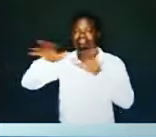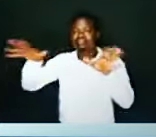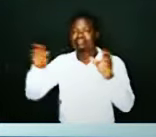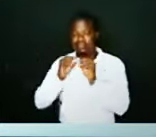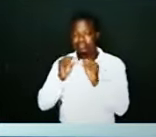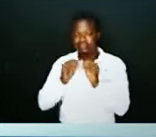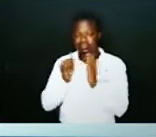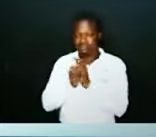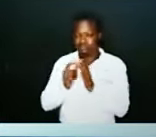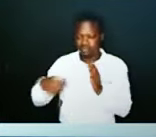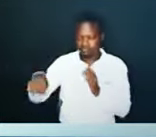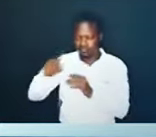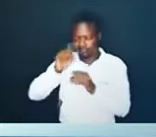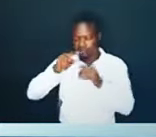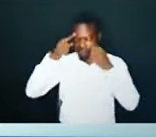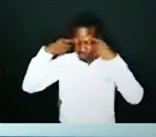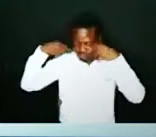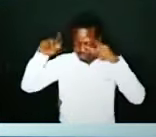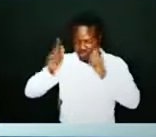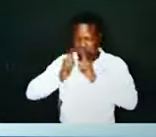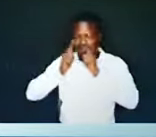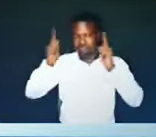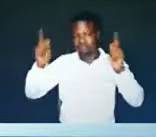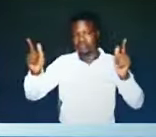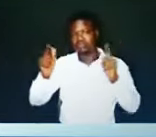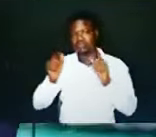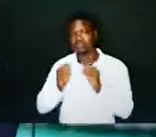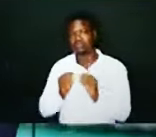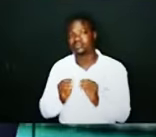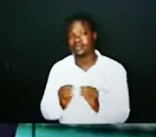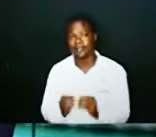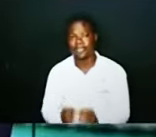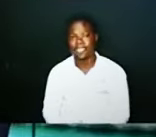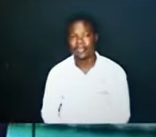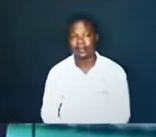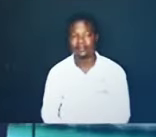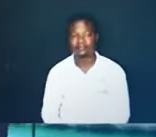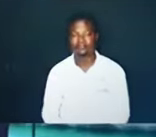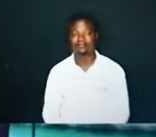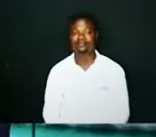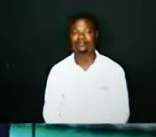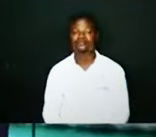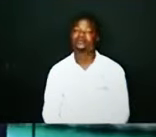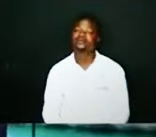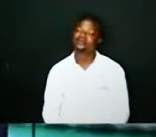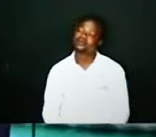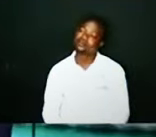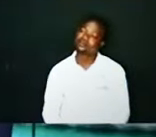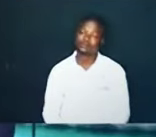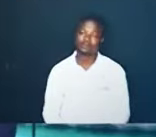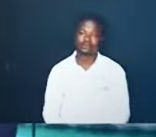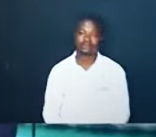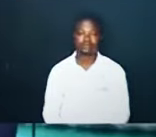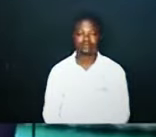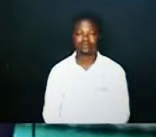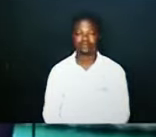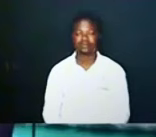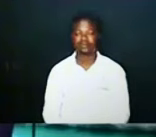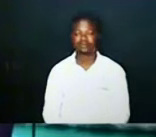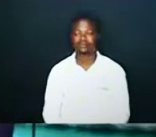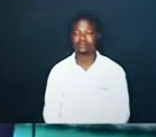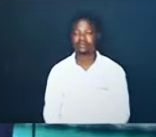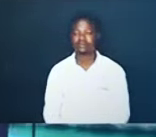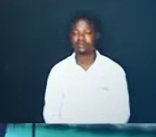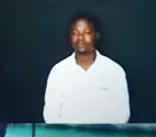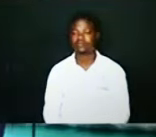may you prosper greatly. And ohine daru twere koma aman enkrofo ne kasa hudo nyina wotete asase so no nyina